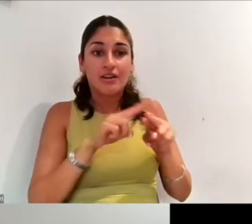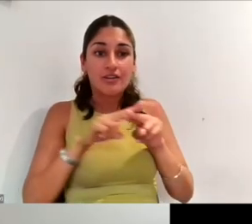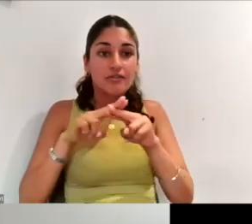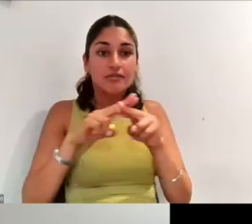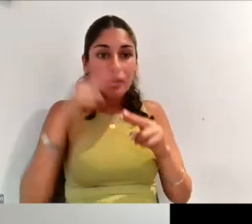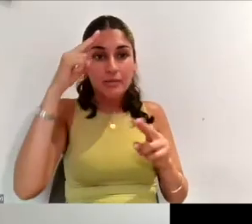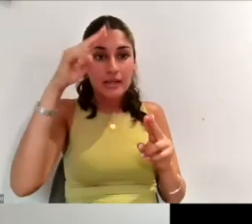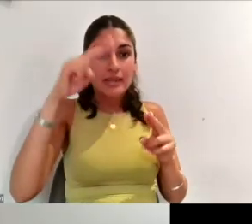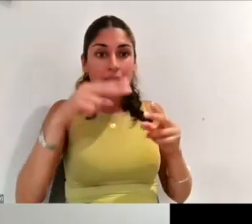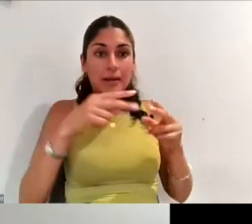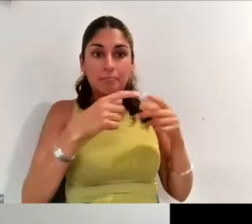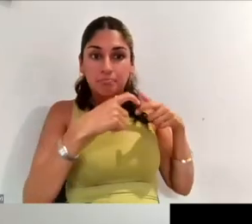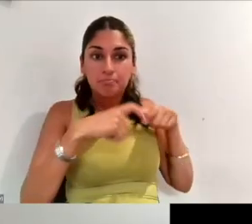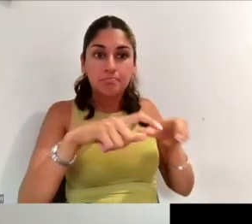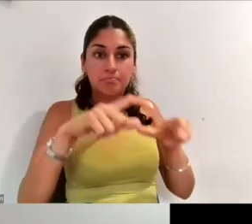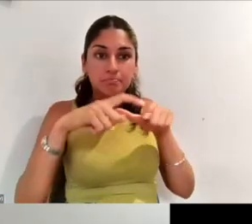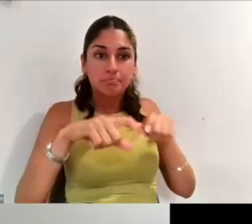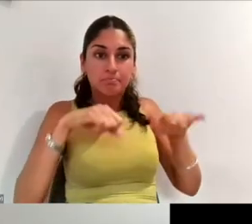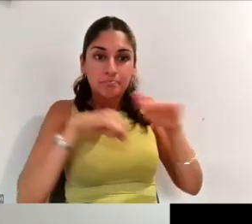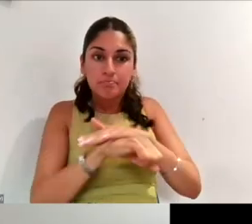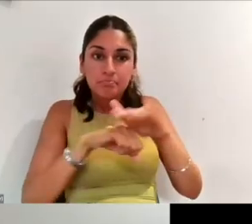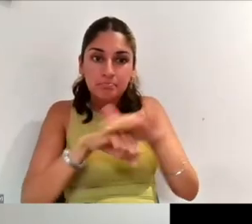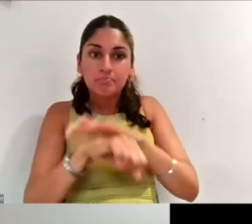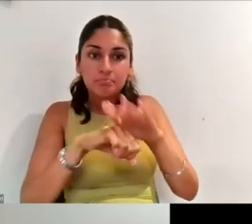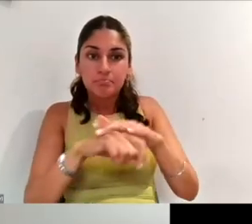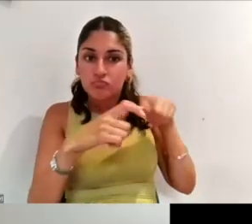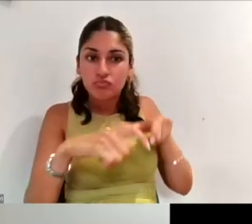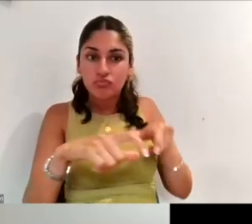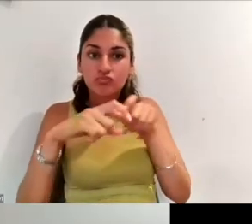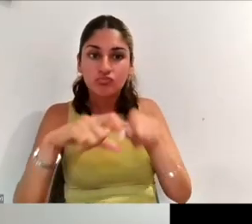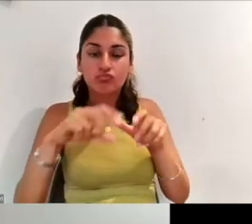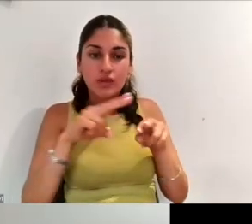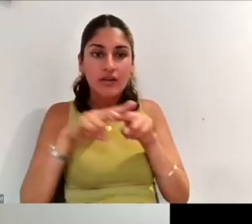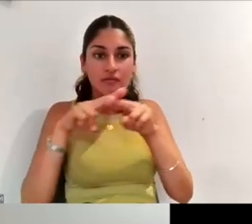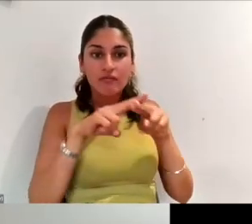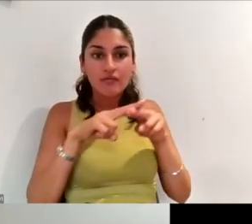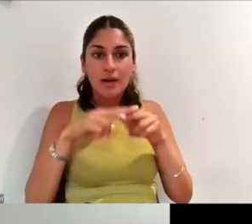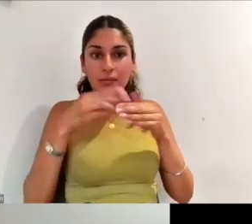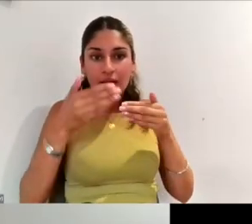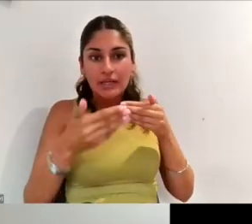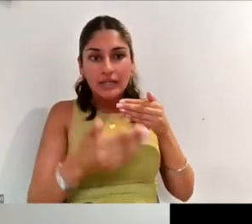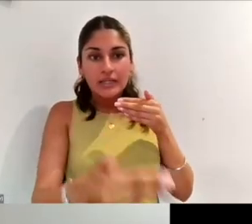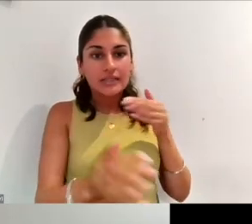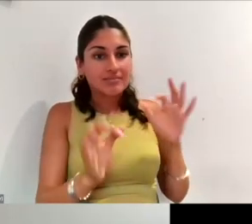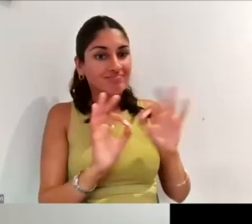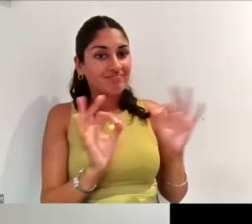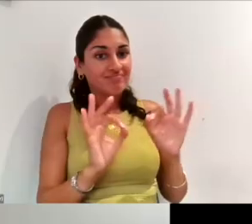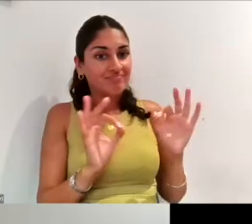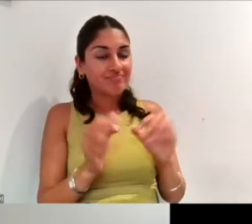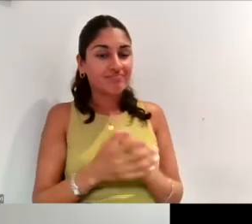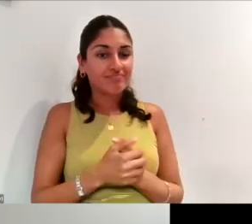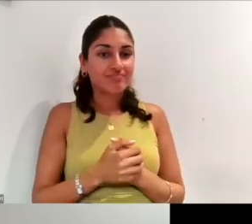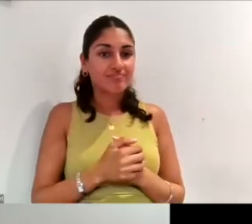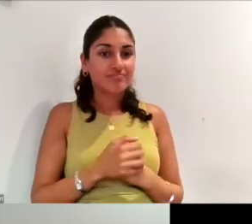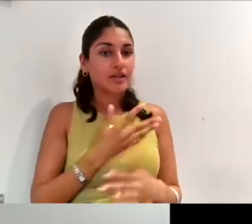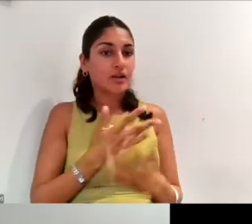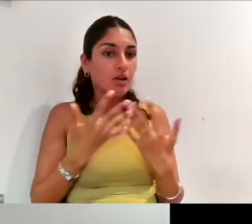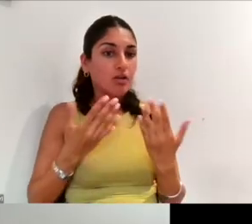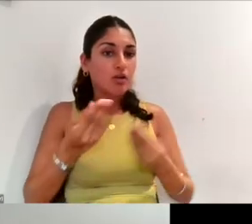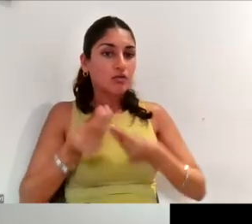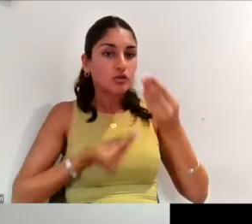And did some more research, and I think a lot of the things I didn't know sort of clicked into place